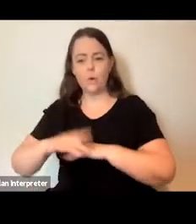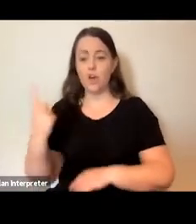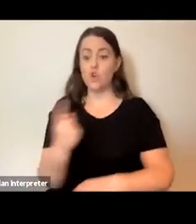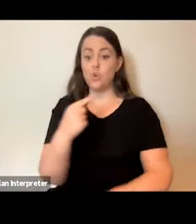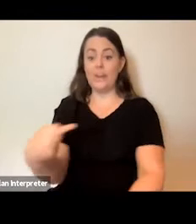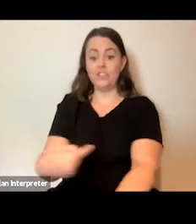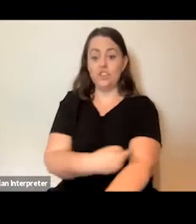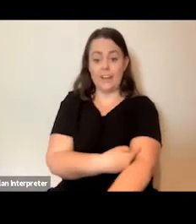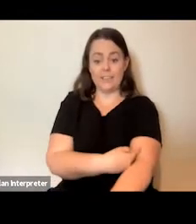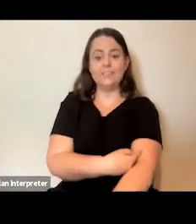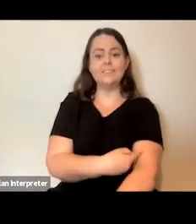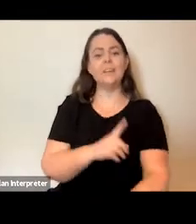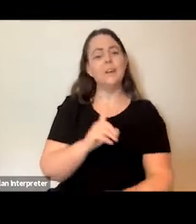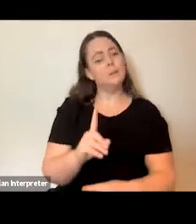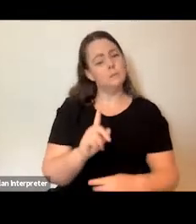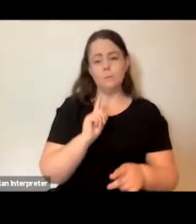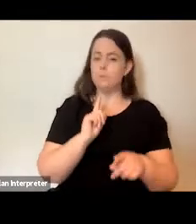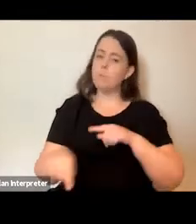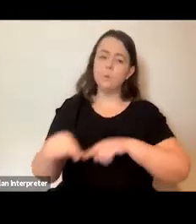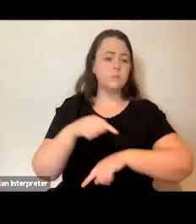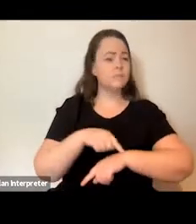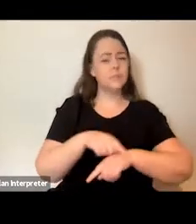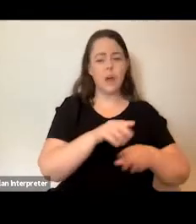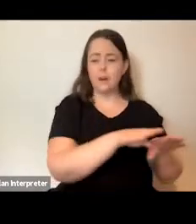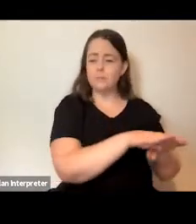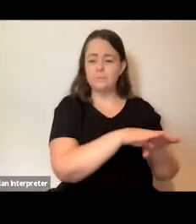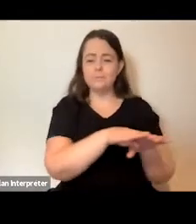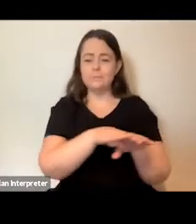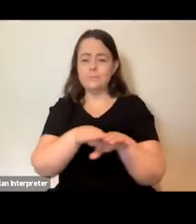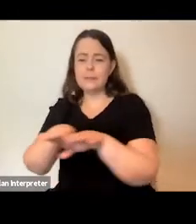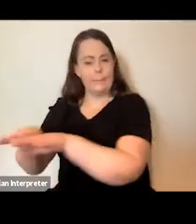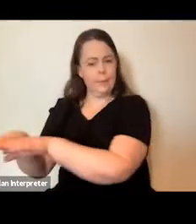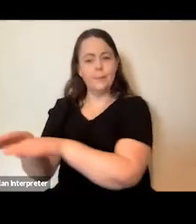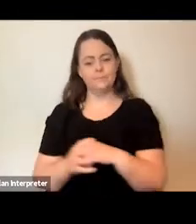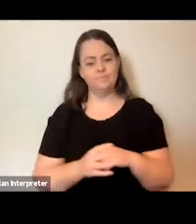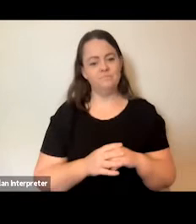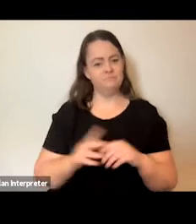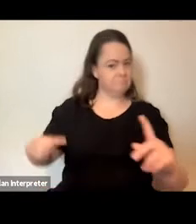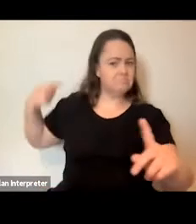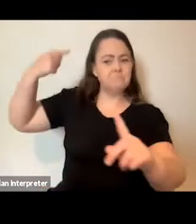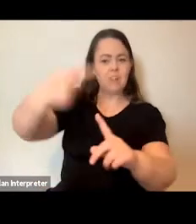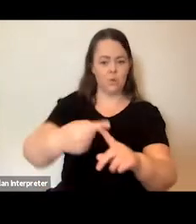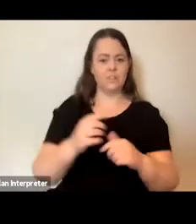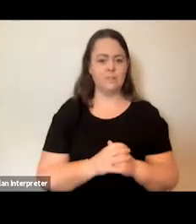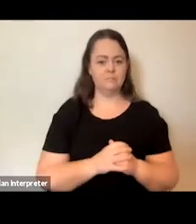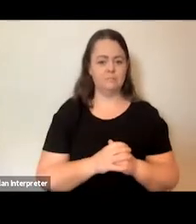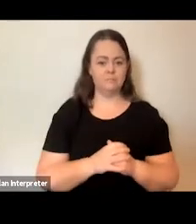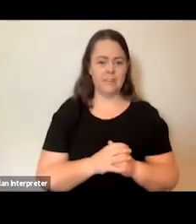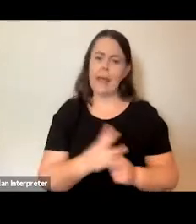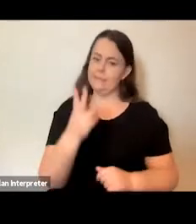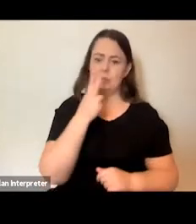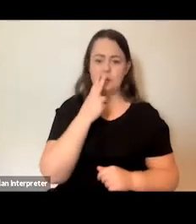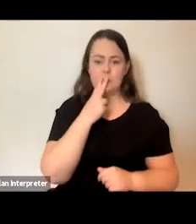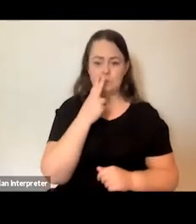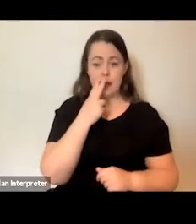at the longer term trend, it's remained fairly stable over time, and tobacco use remains high among our sample of people who inject